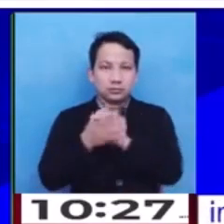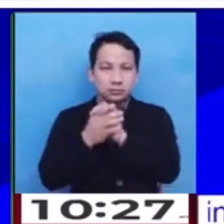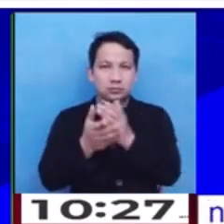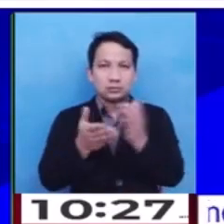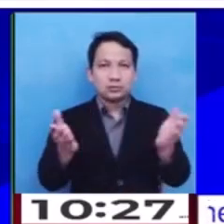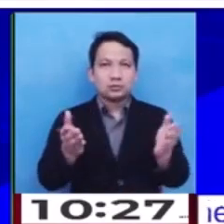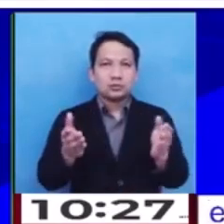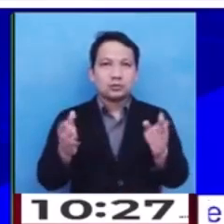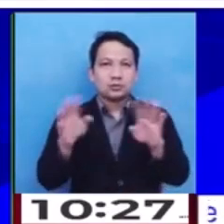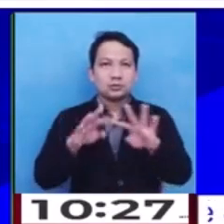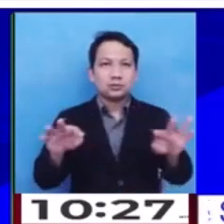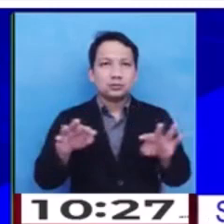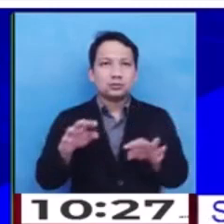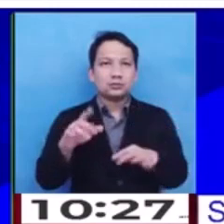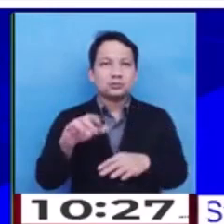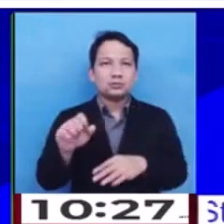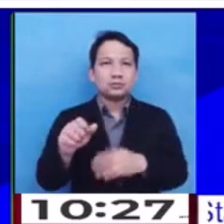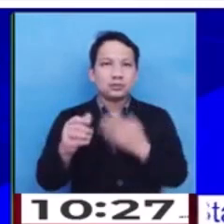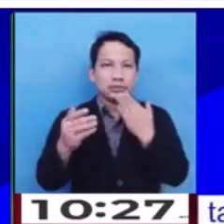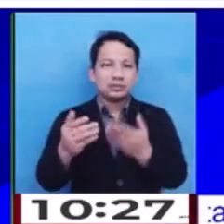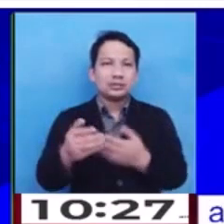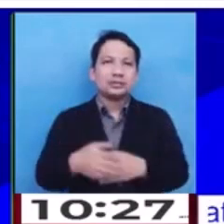recently. God, thank you.